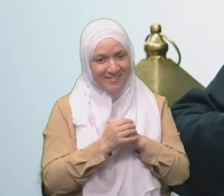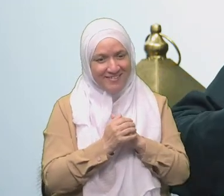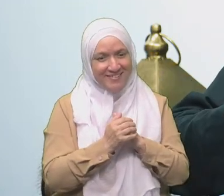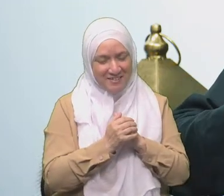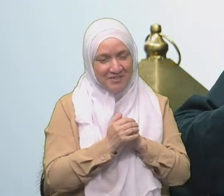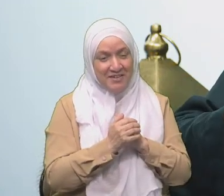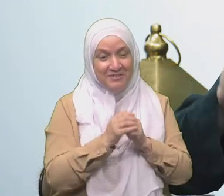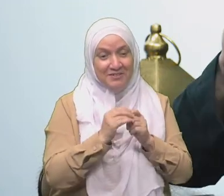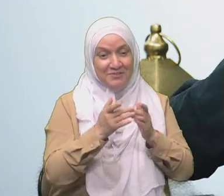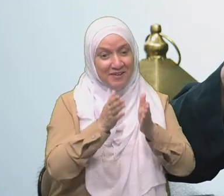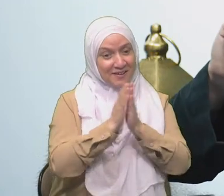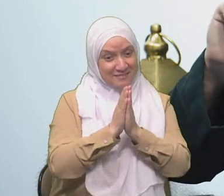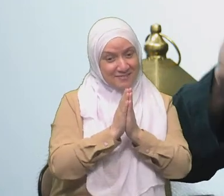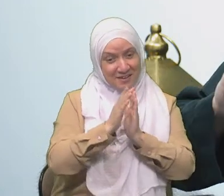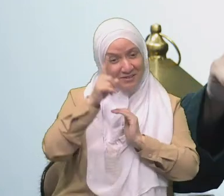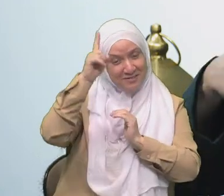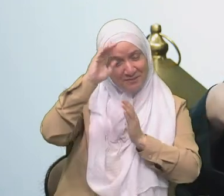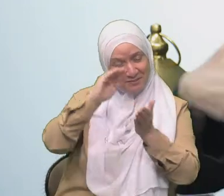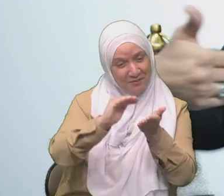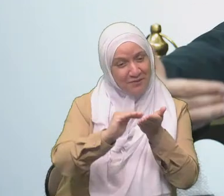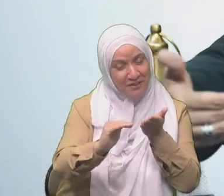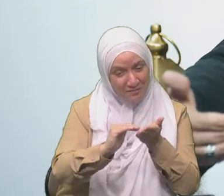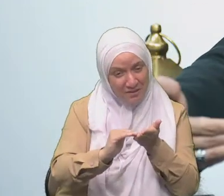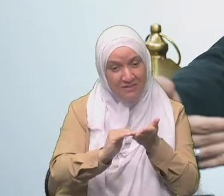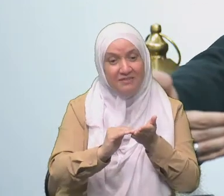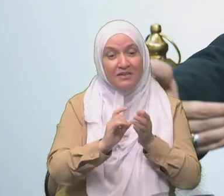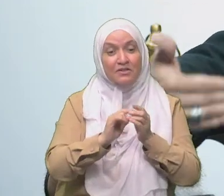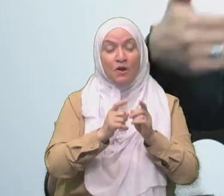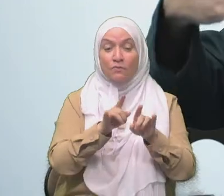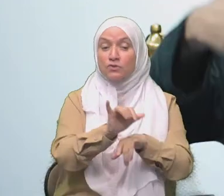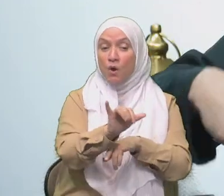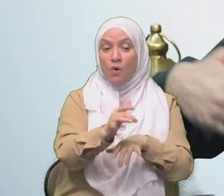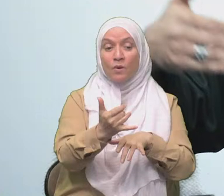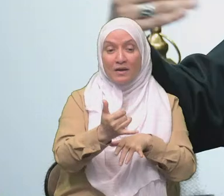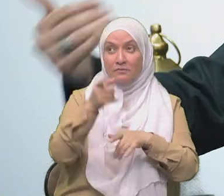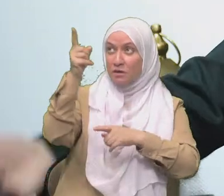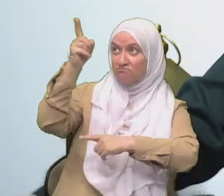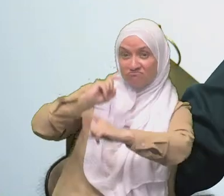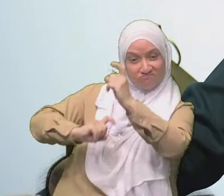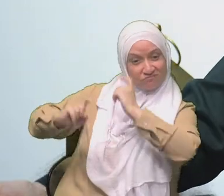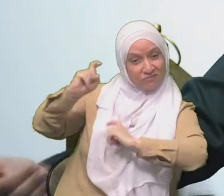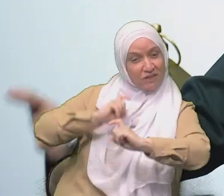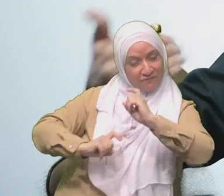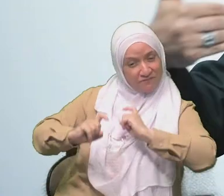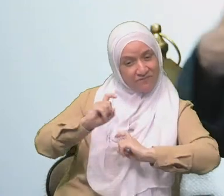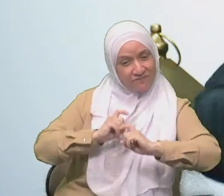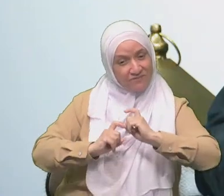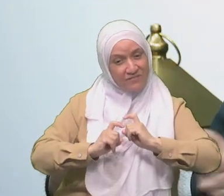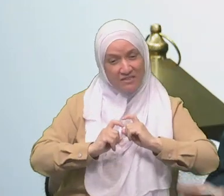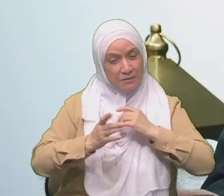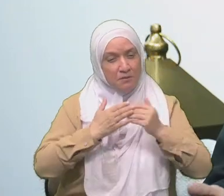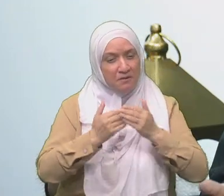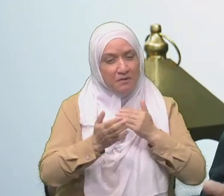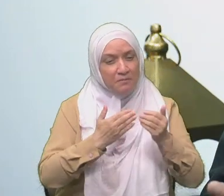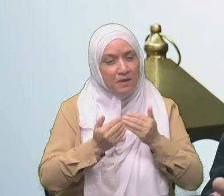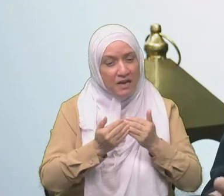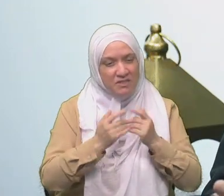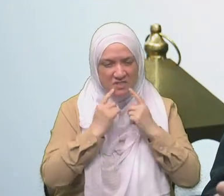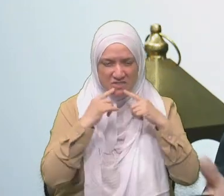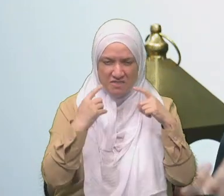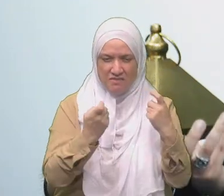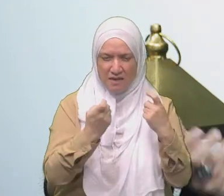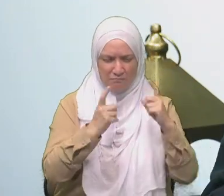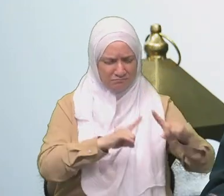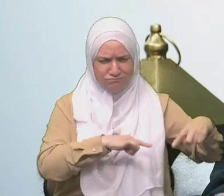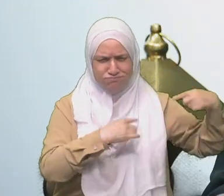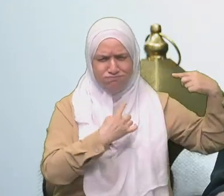to still give you despite all of the sins that you put forward, because you know that he's forgiving and you know that he's generous as well.